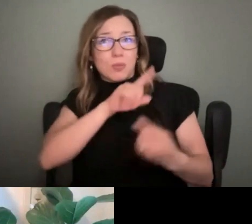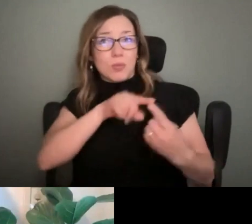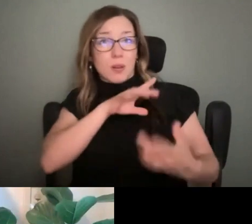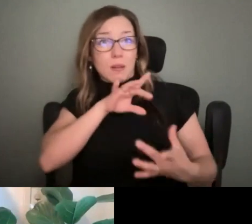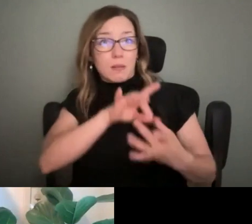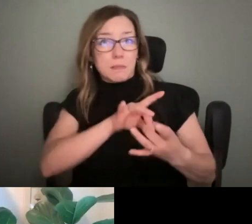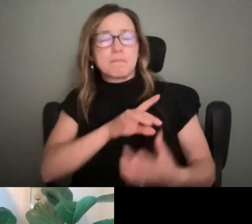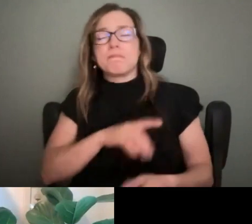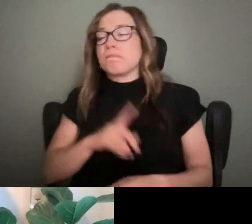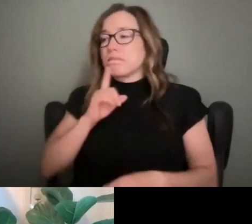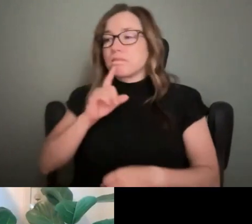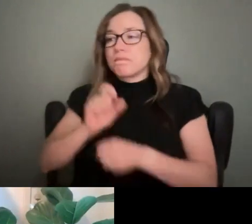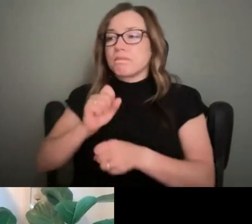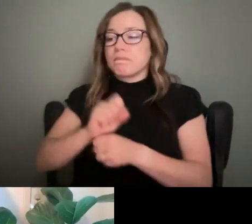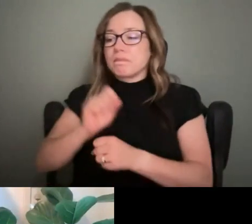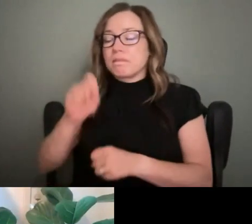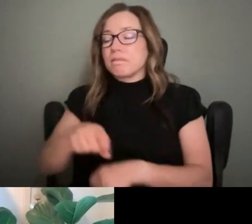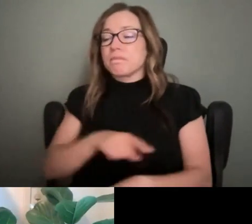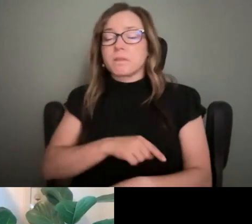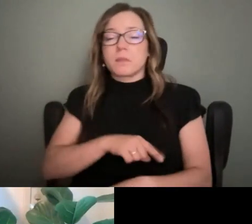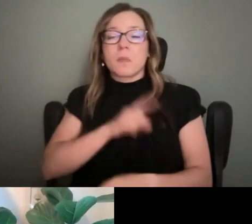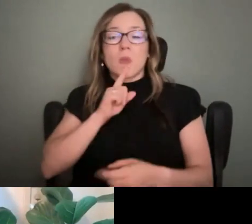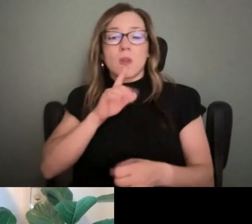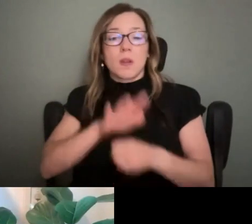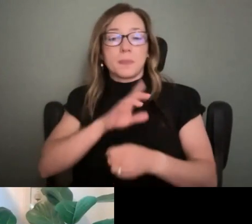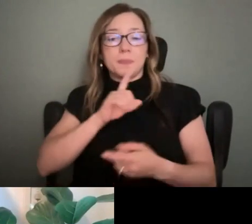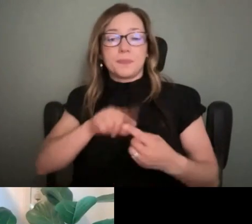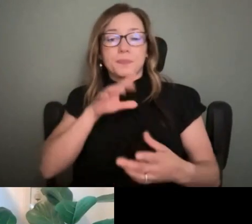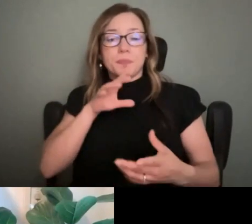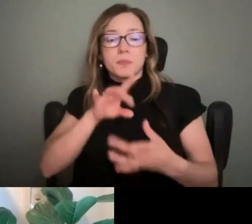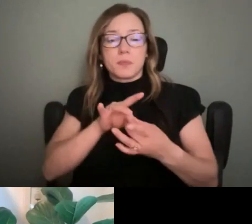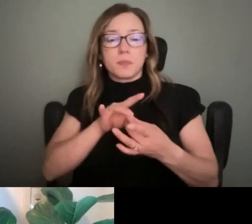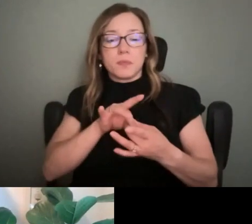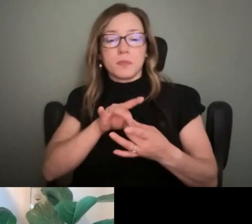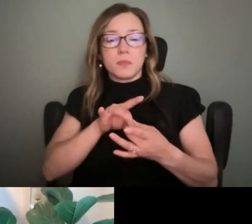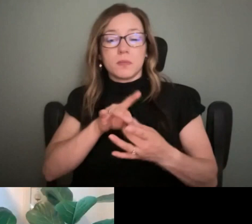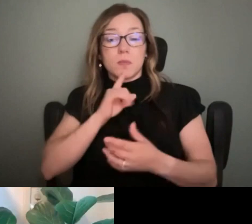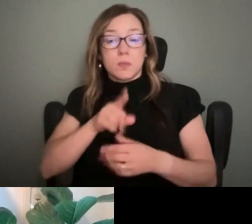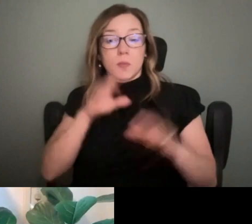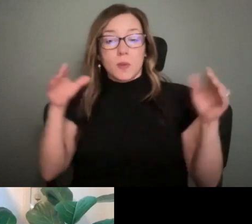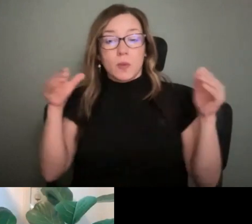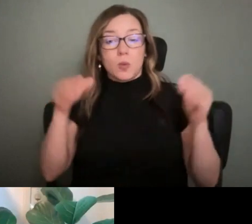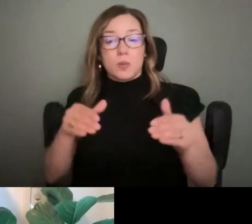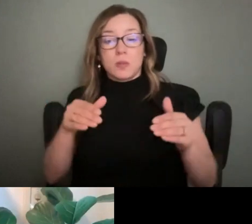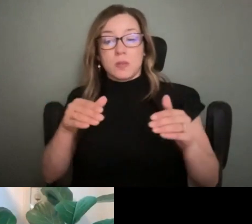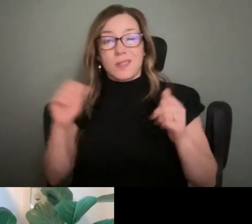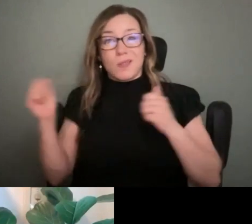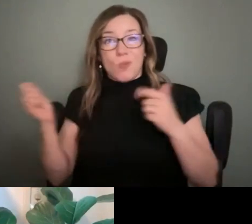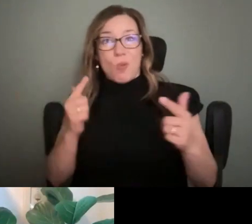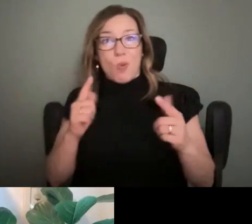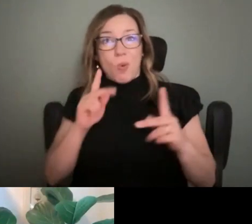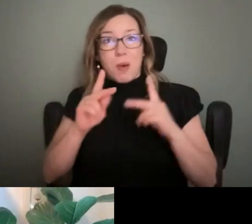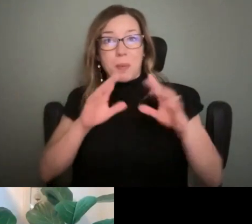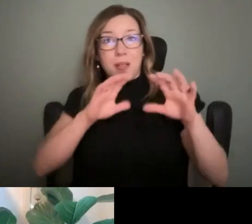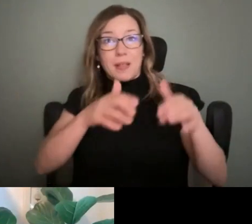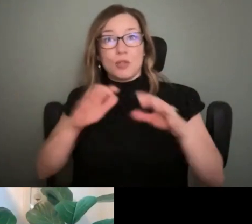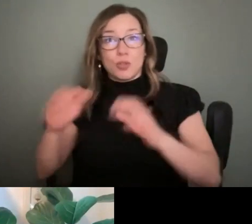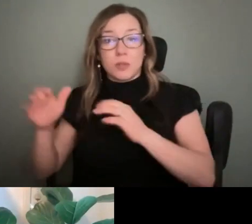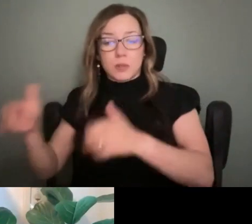Absolutely. So Commit to Connect really focuses on all populations, but trying